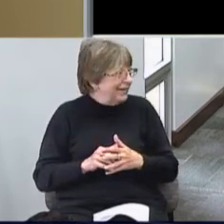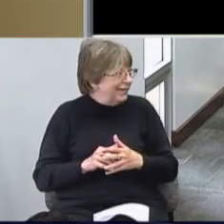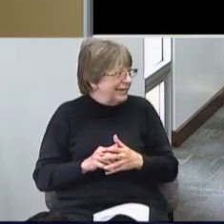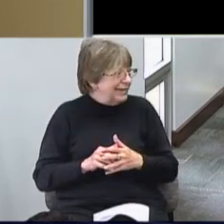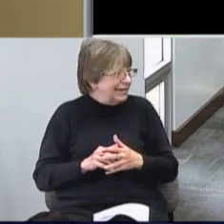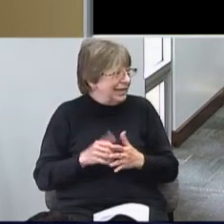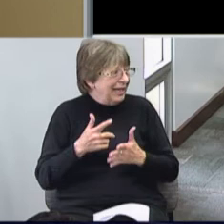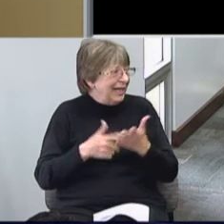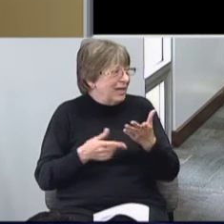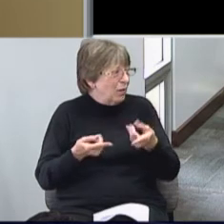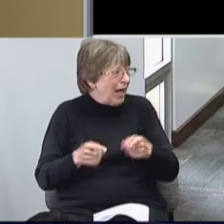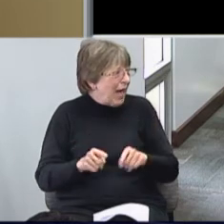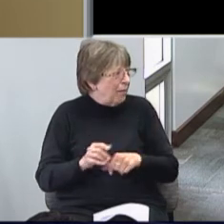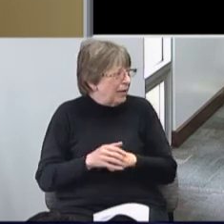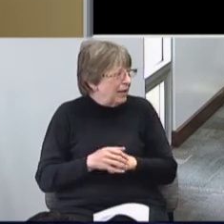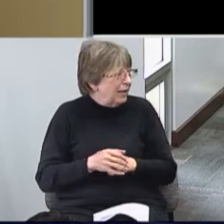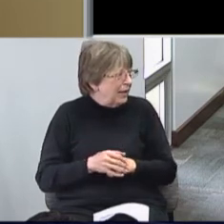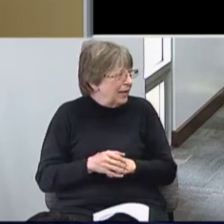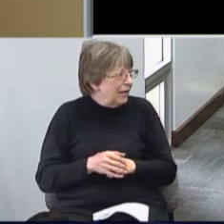done.